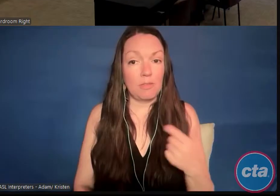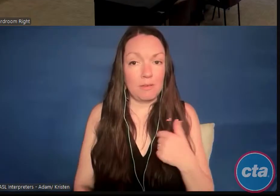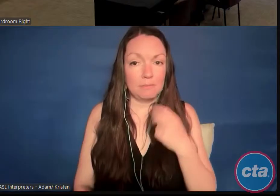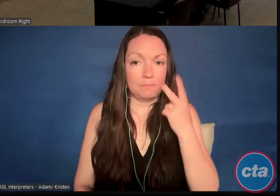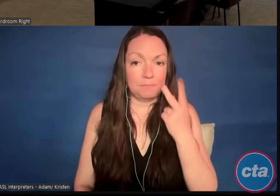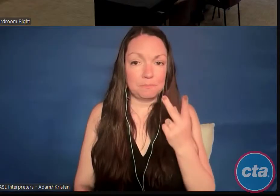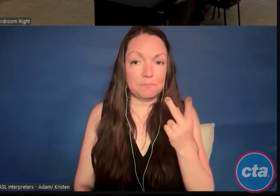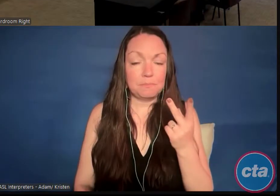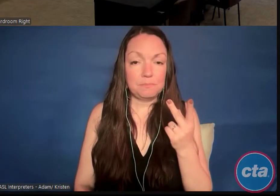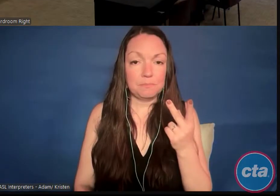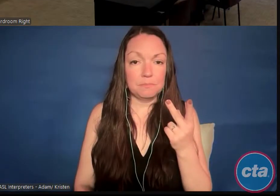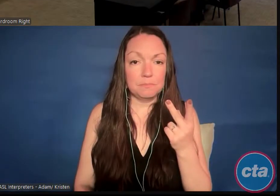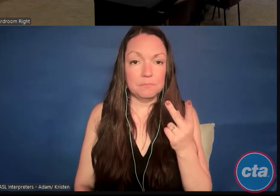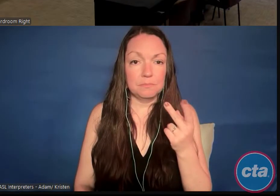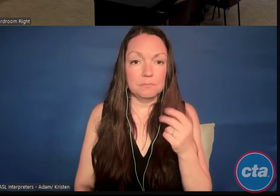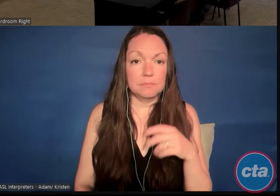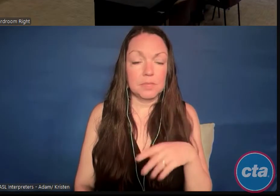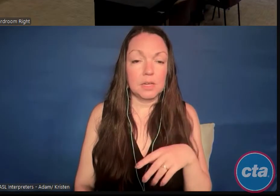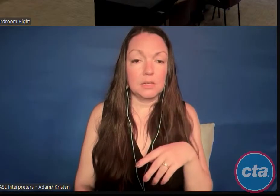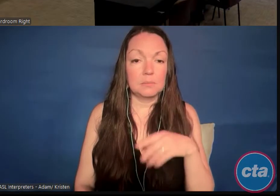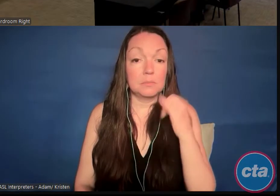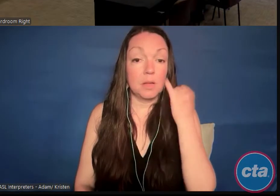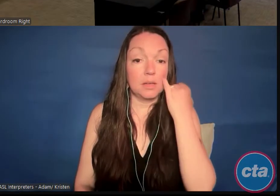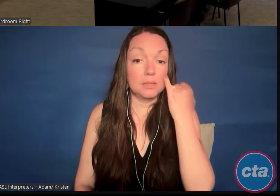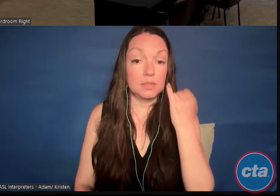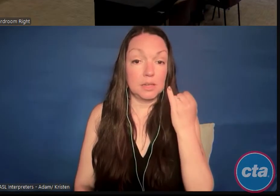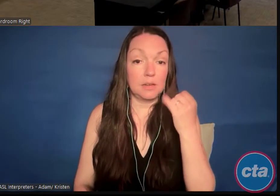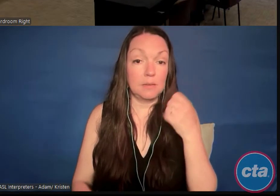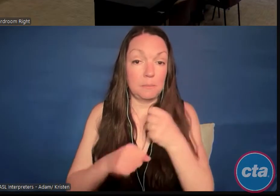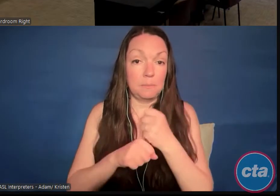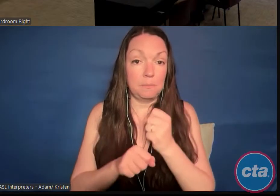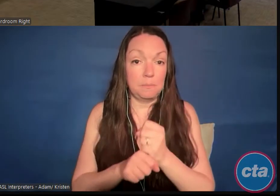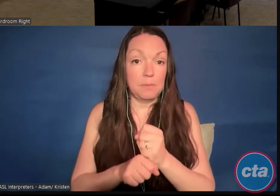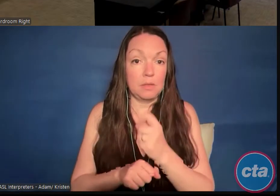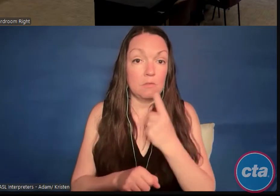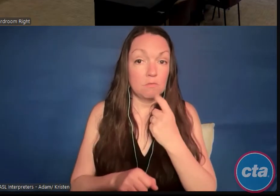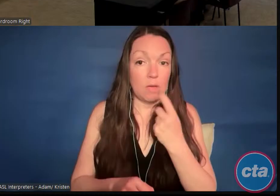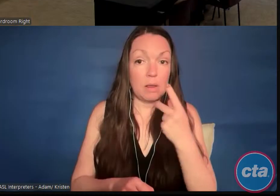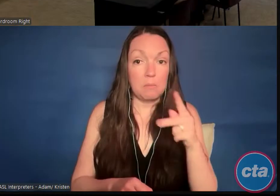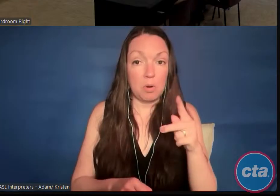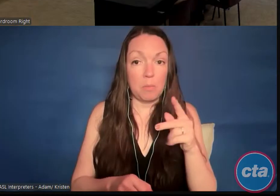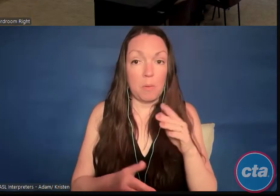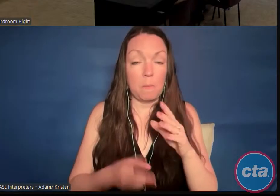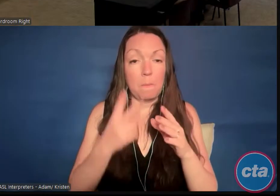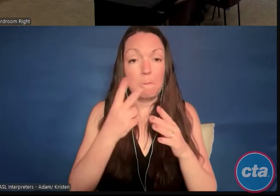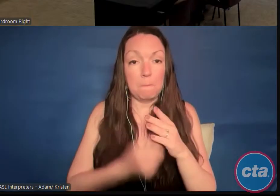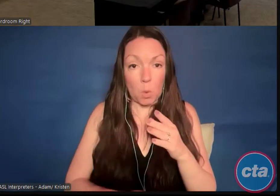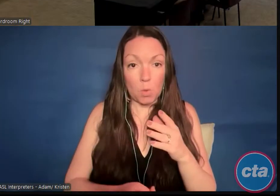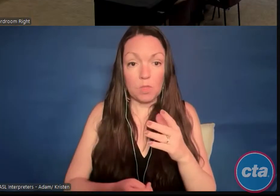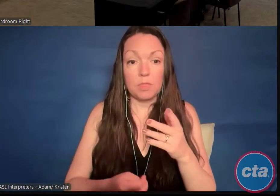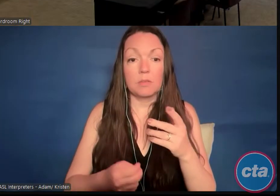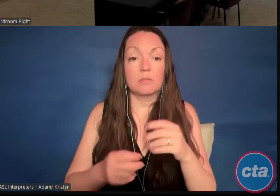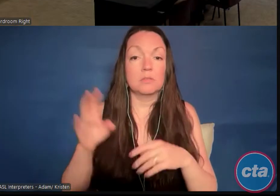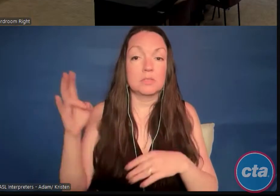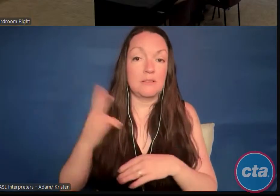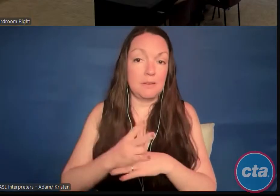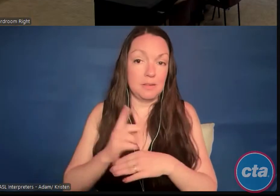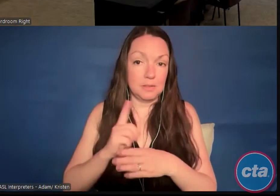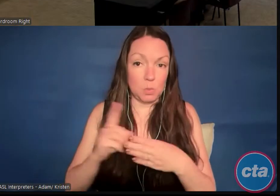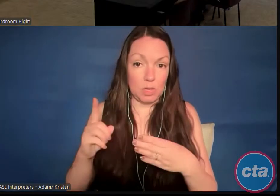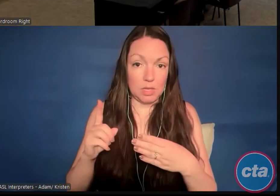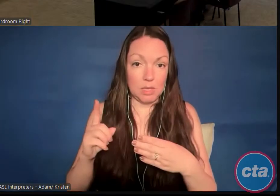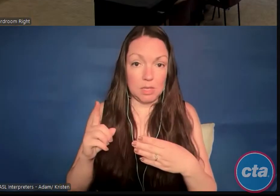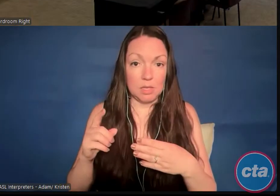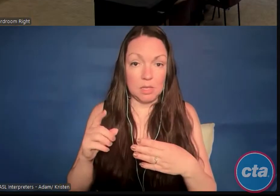thrown out there is the idea of like making the red and purple both run 7 days a week and having the red line